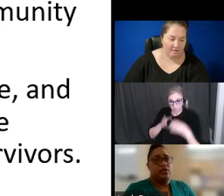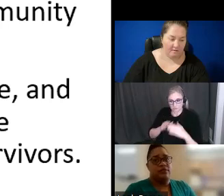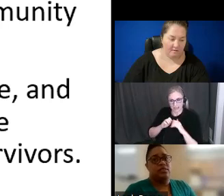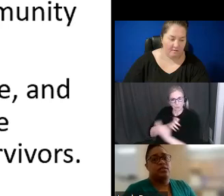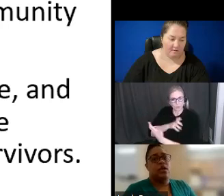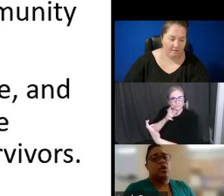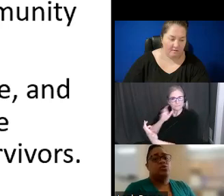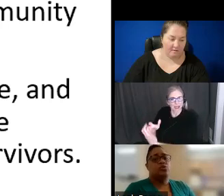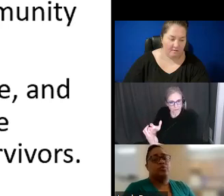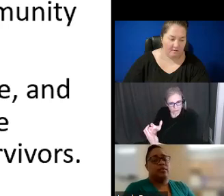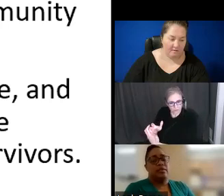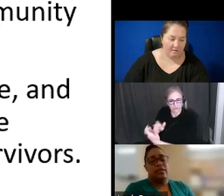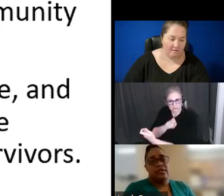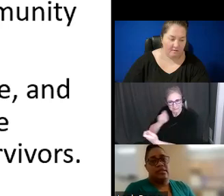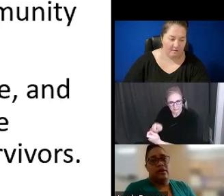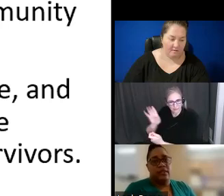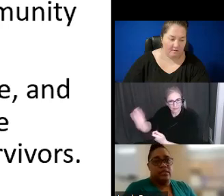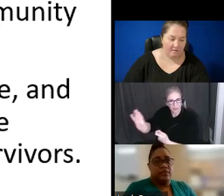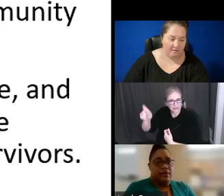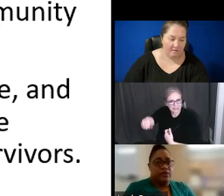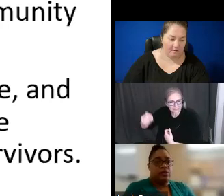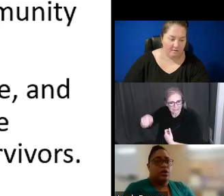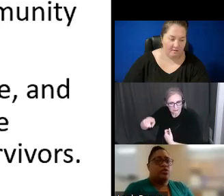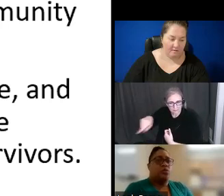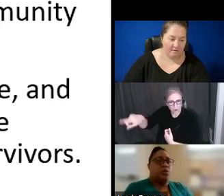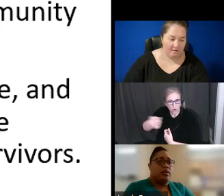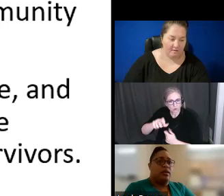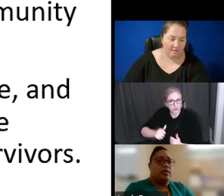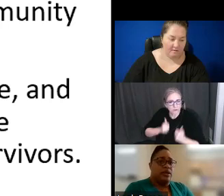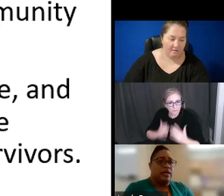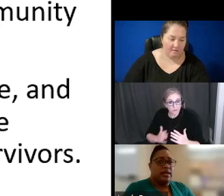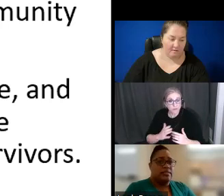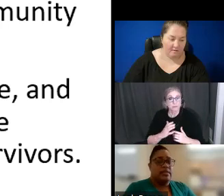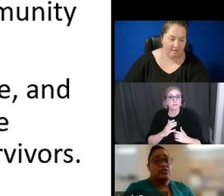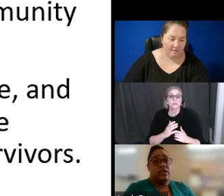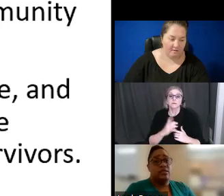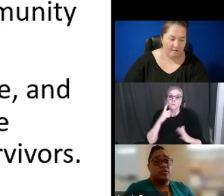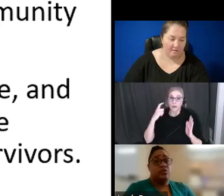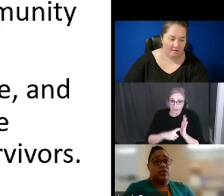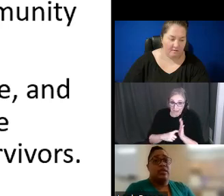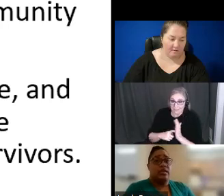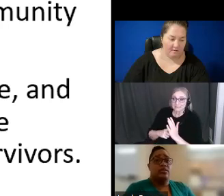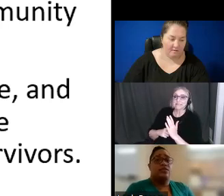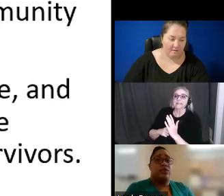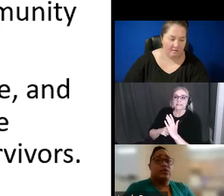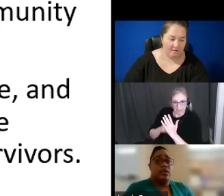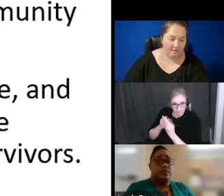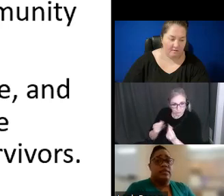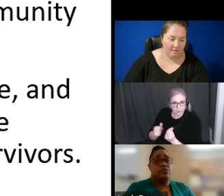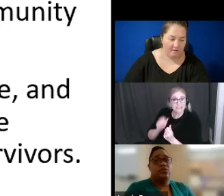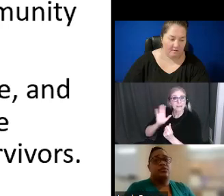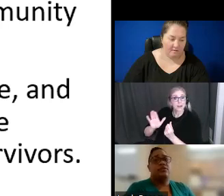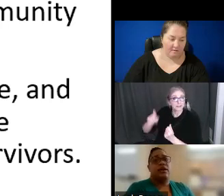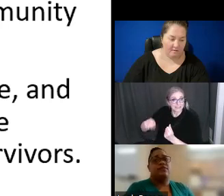tailor our services to meet the needs of these survivors. So one, it's recognizing and addressing those unique needs